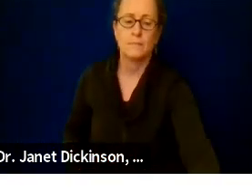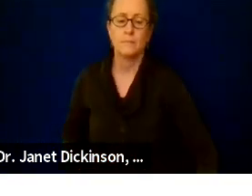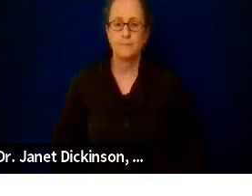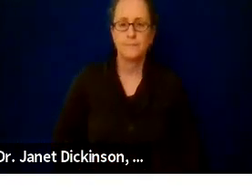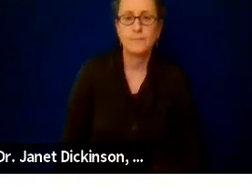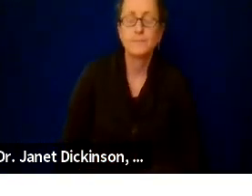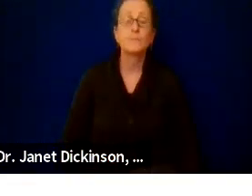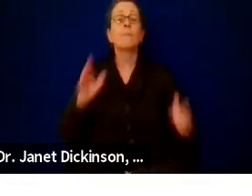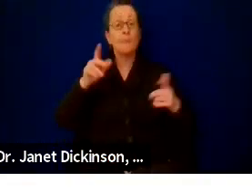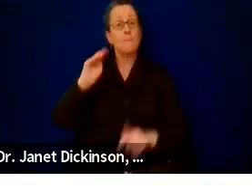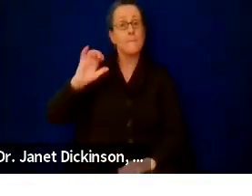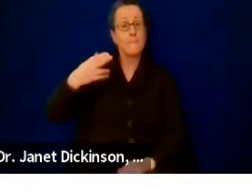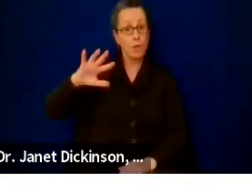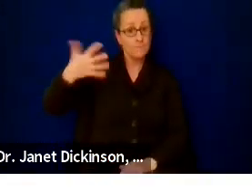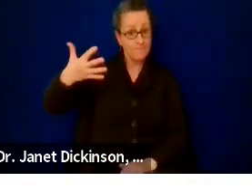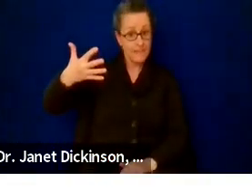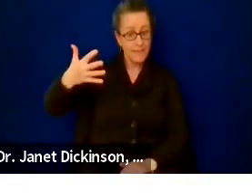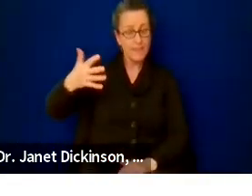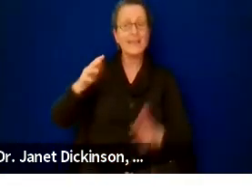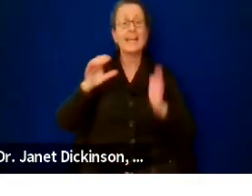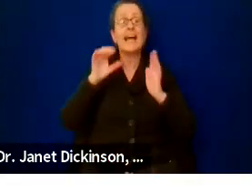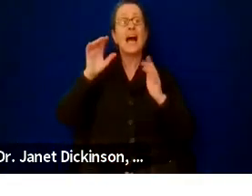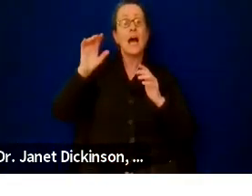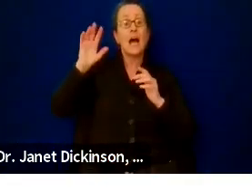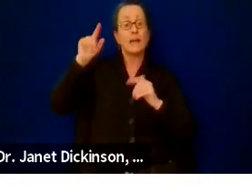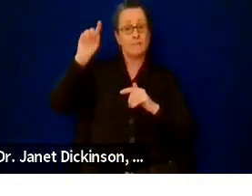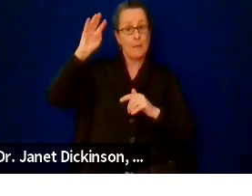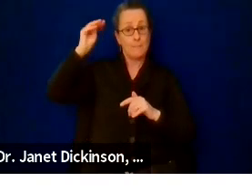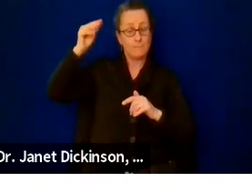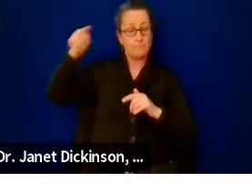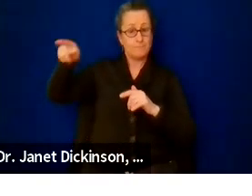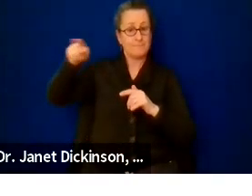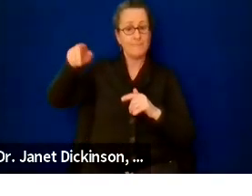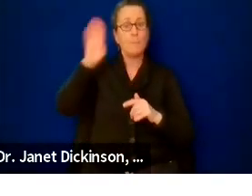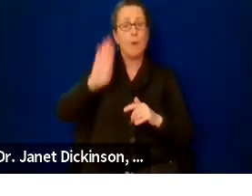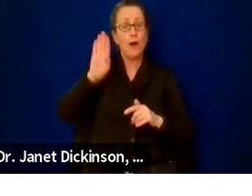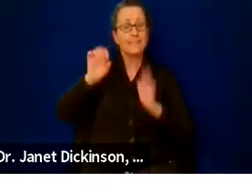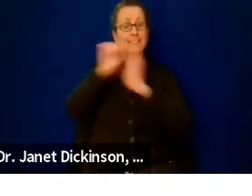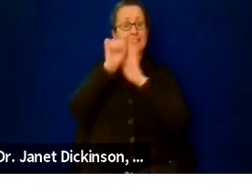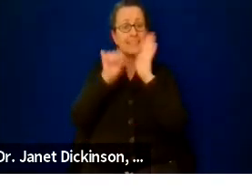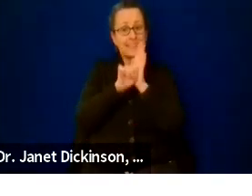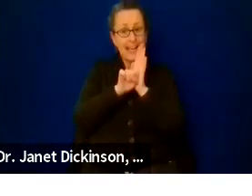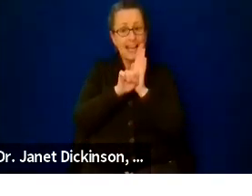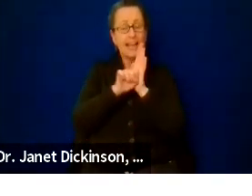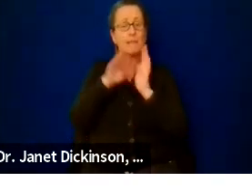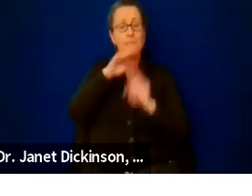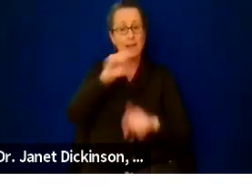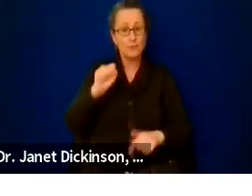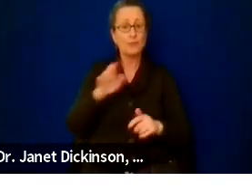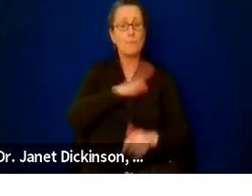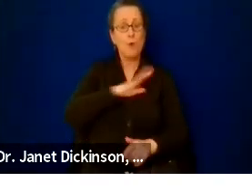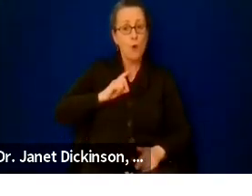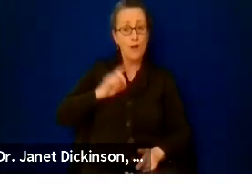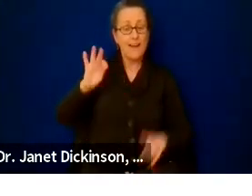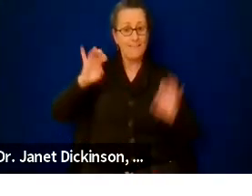Education approved a plan that was put out by the Commissioner of Education that on April 5th, all elementary school